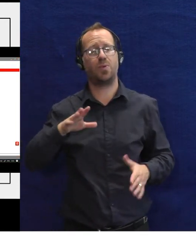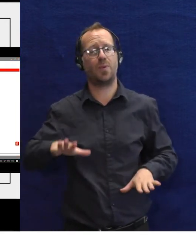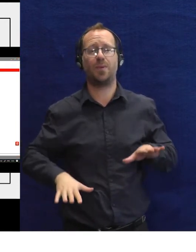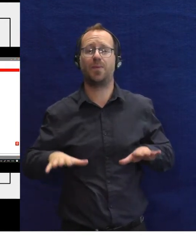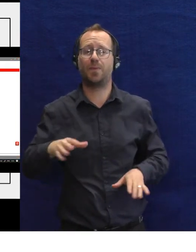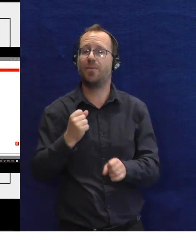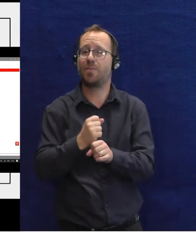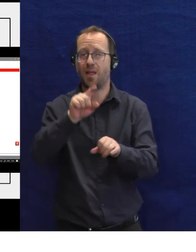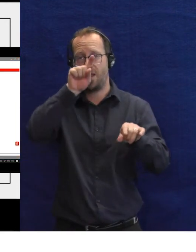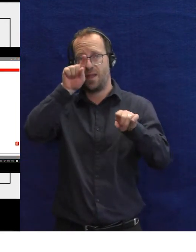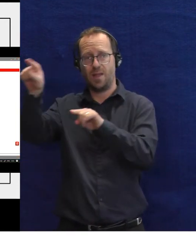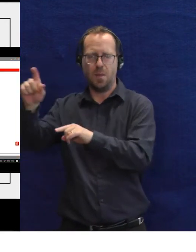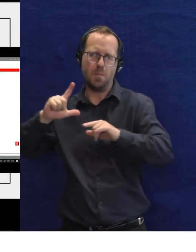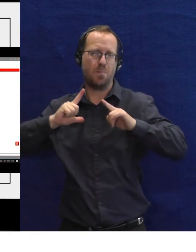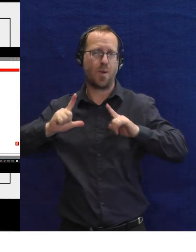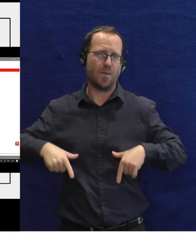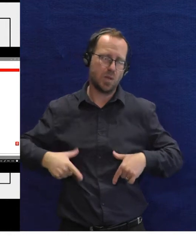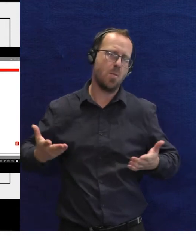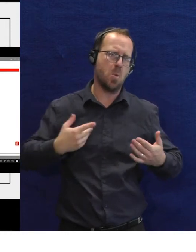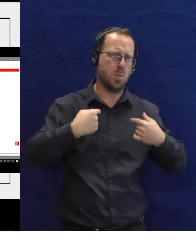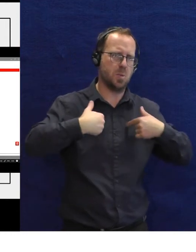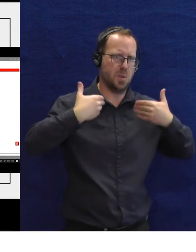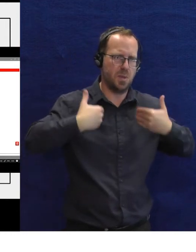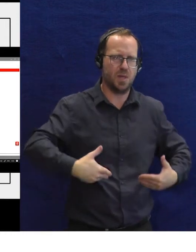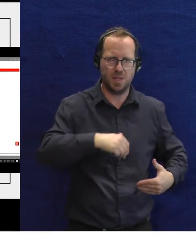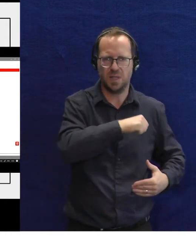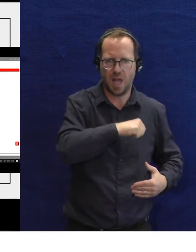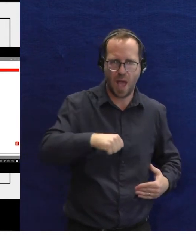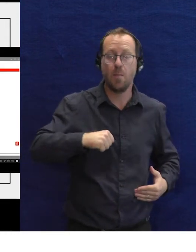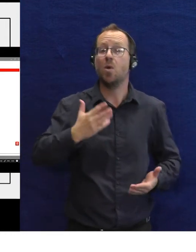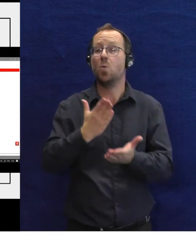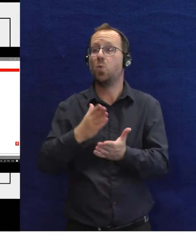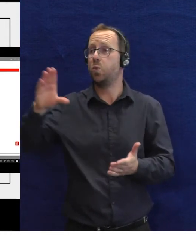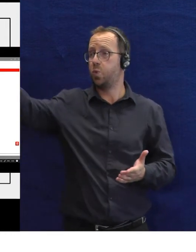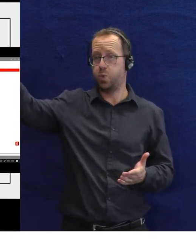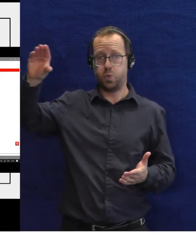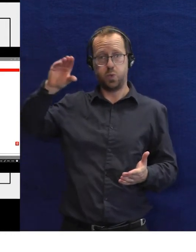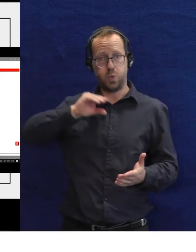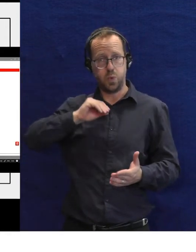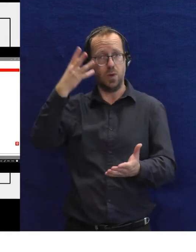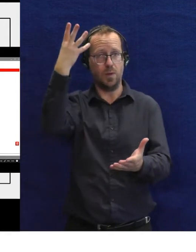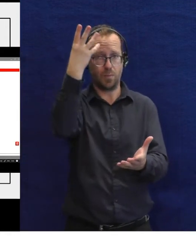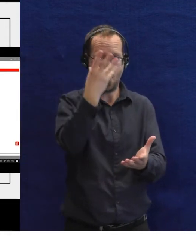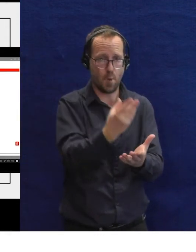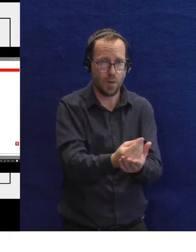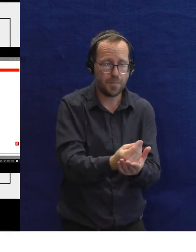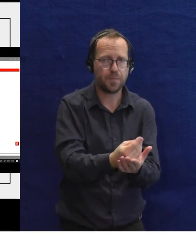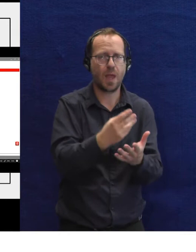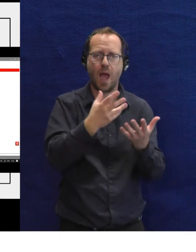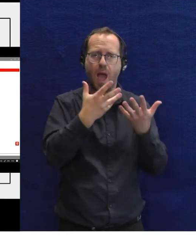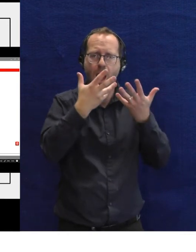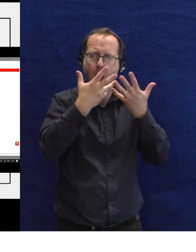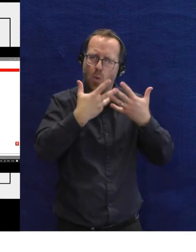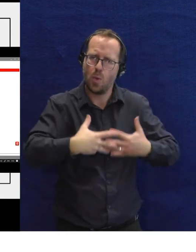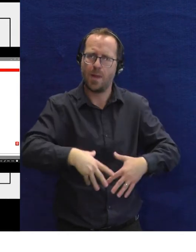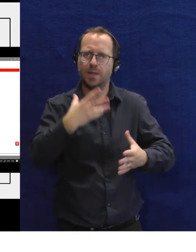As soon as you have saved the description, it is automatically generated. If you have opted for